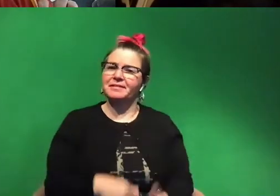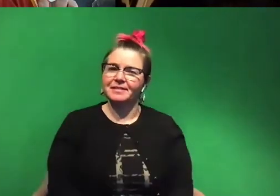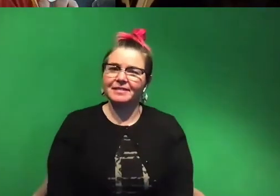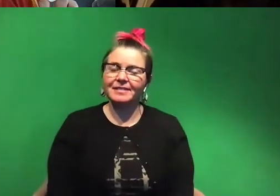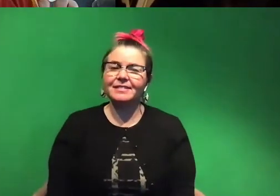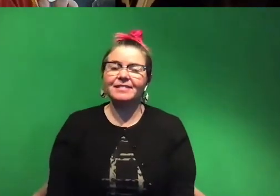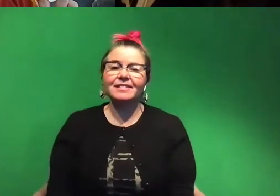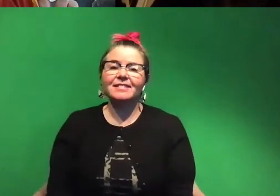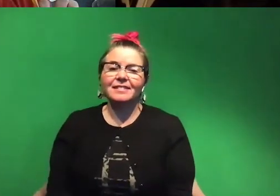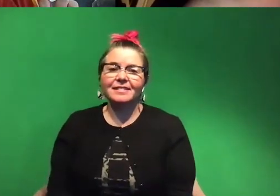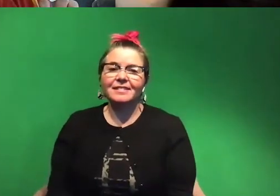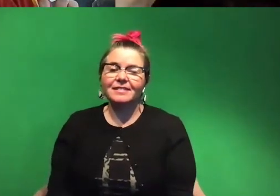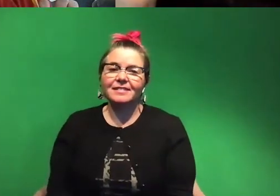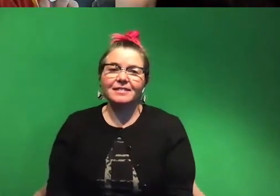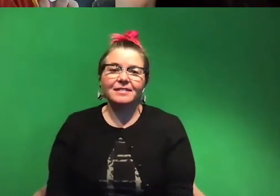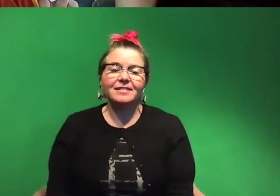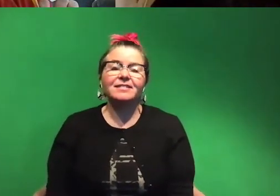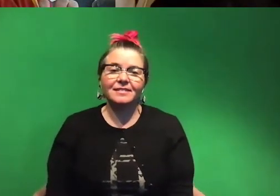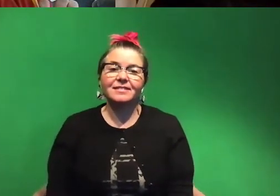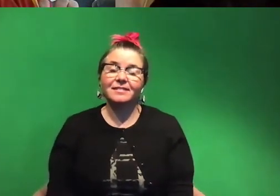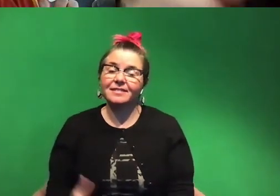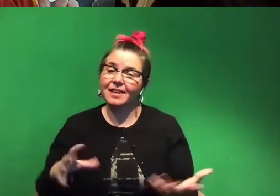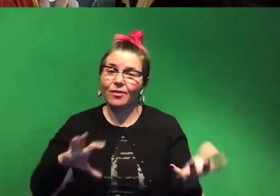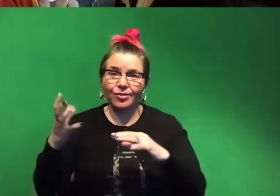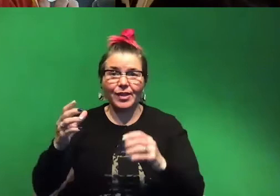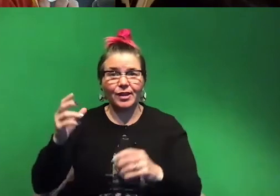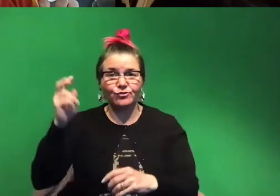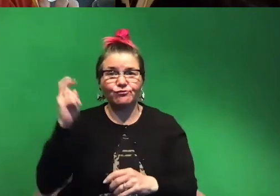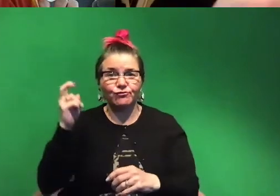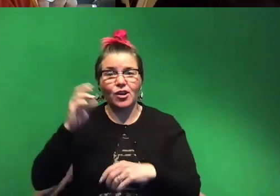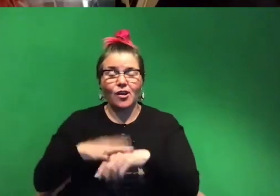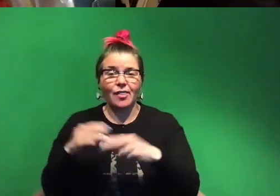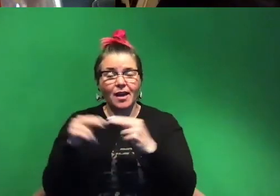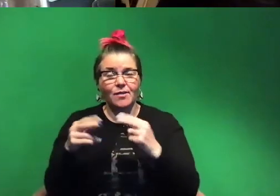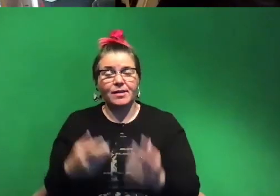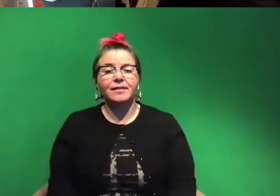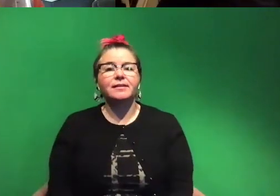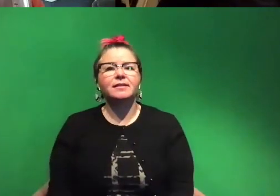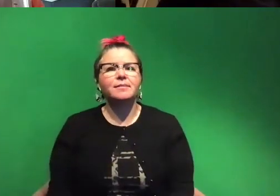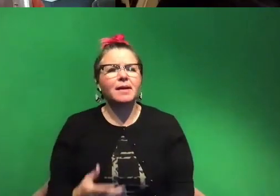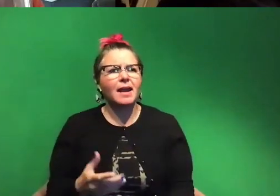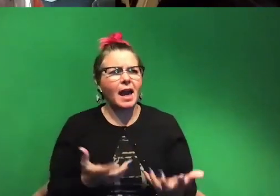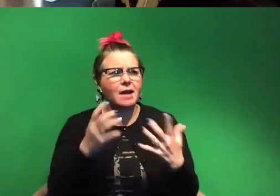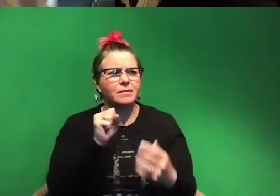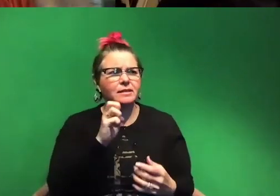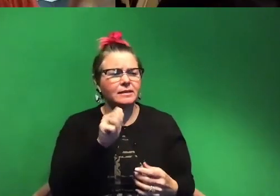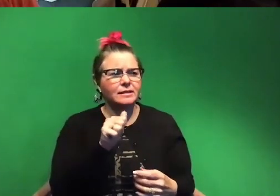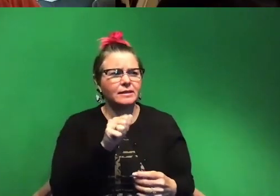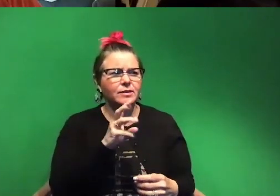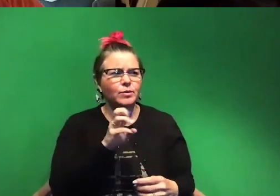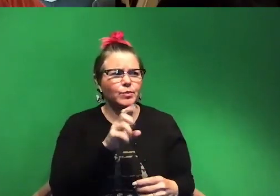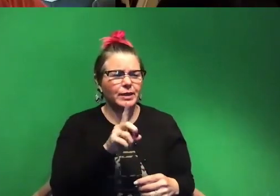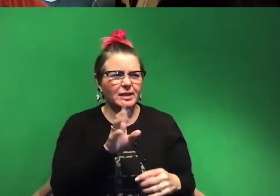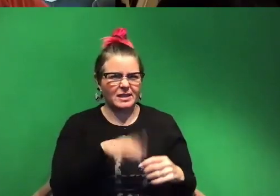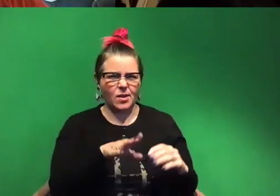a whole traffic on the highway, so what else? They're pretty impressive animals. Although I don't know, I don't really know how much seaweed would be down where they